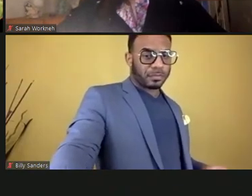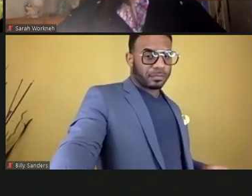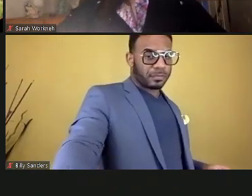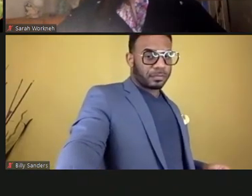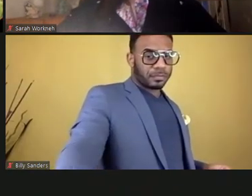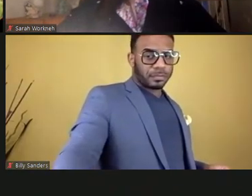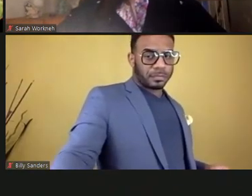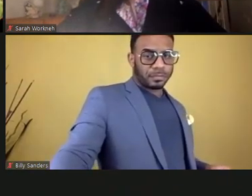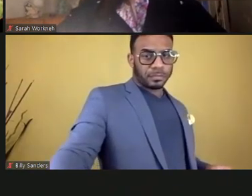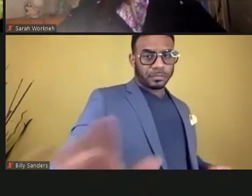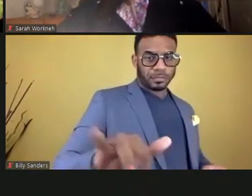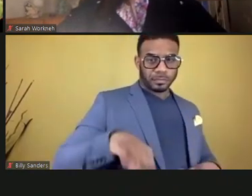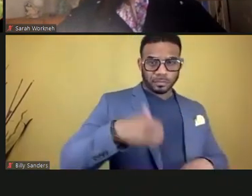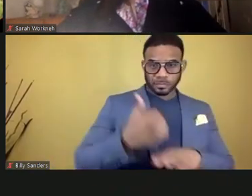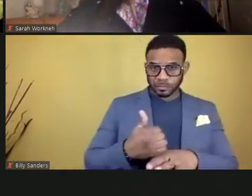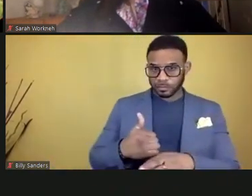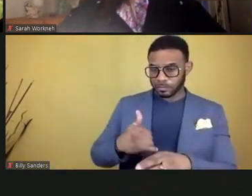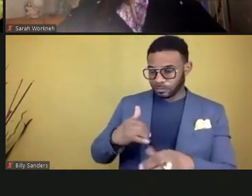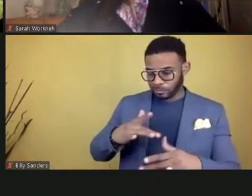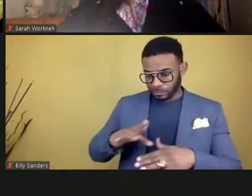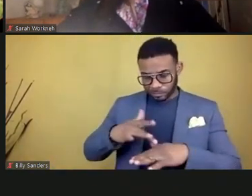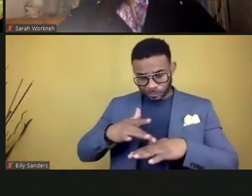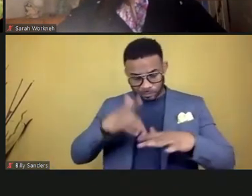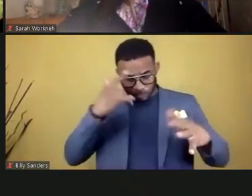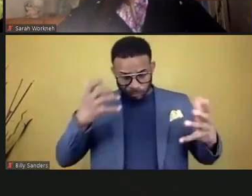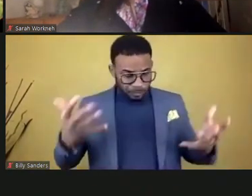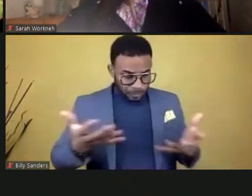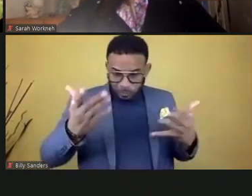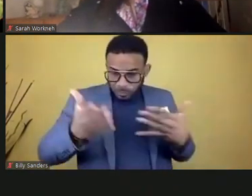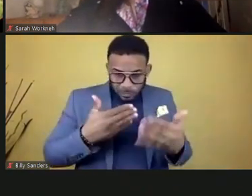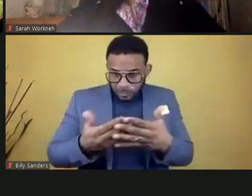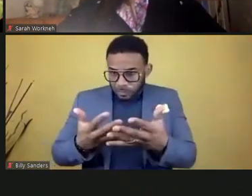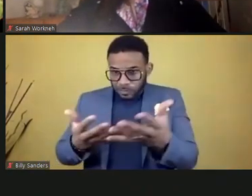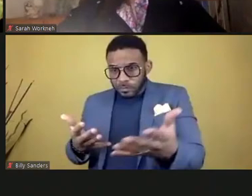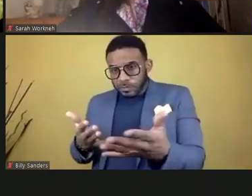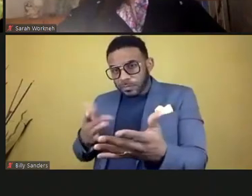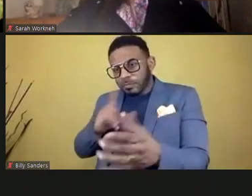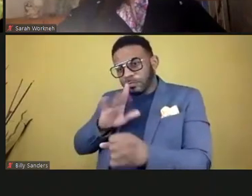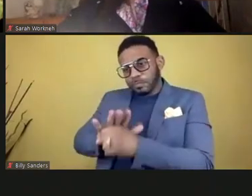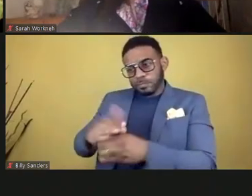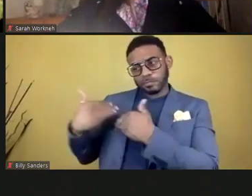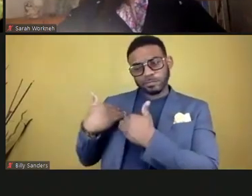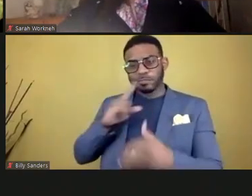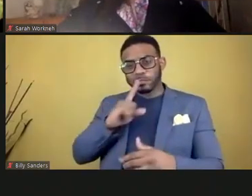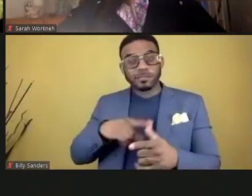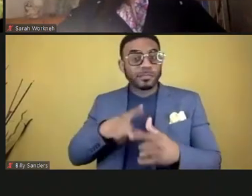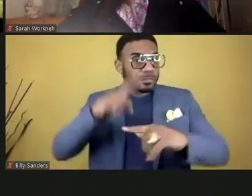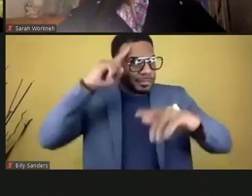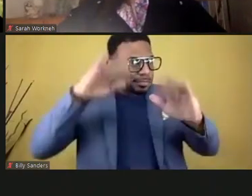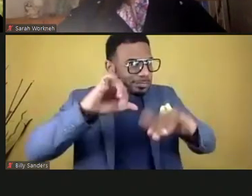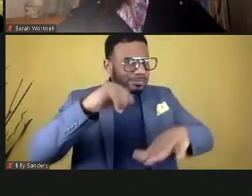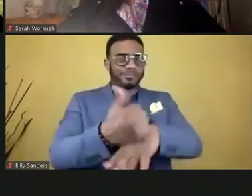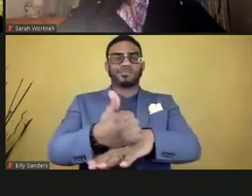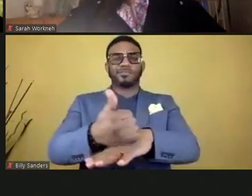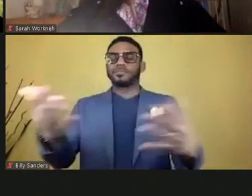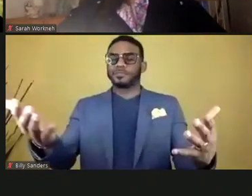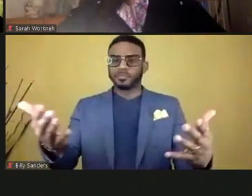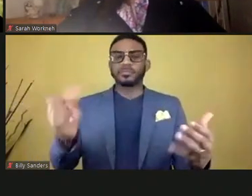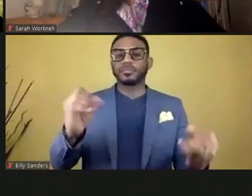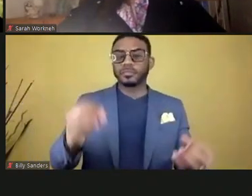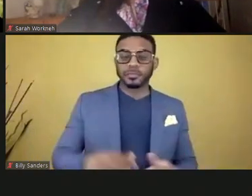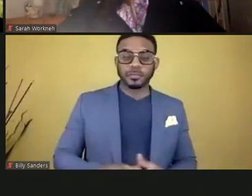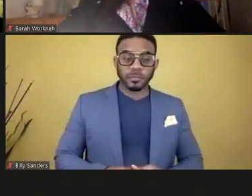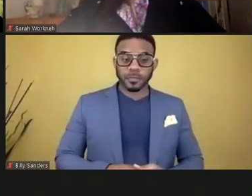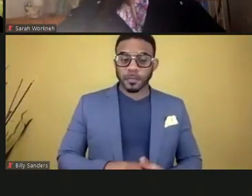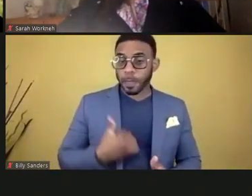having to perform ourselves in space because of whatever the obligations are or the expectations are. And so